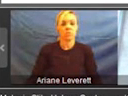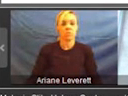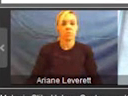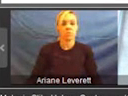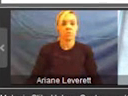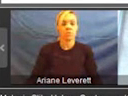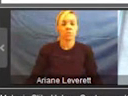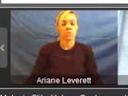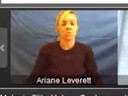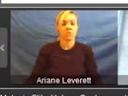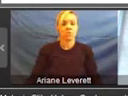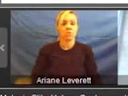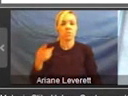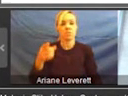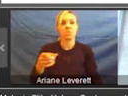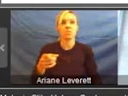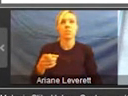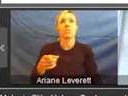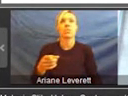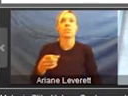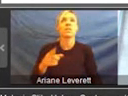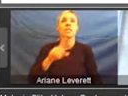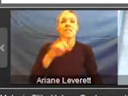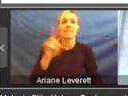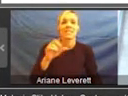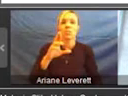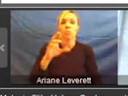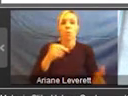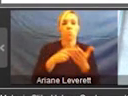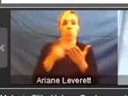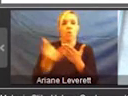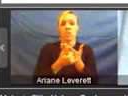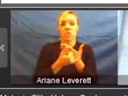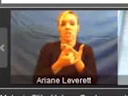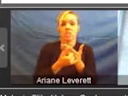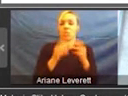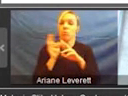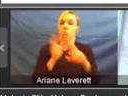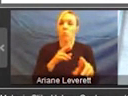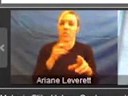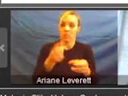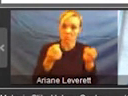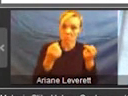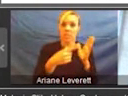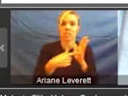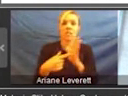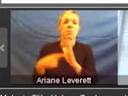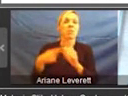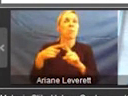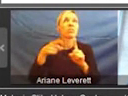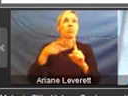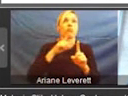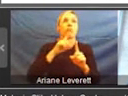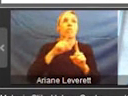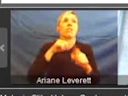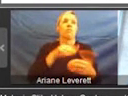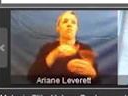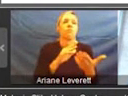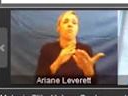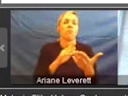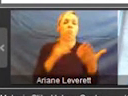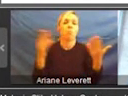Project report. But they are all very tool-based. So it's, yeah, for instance, what Melanie just